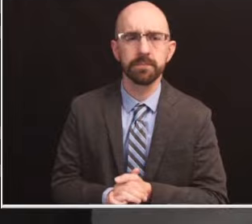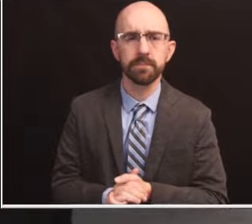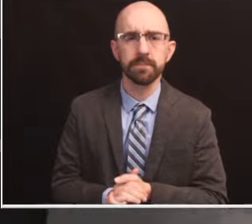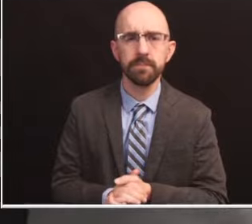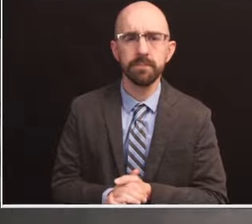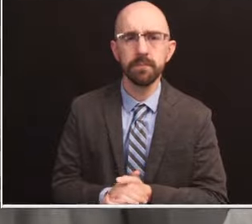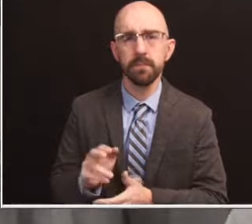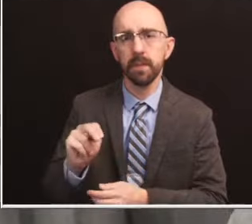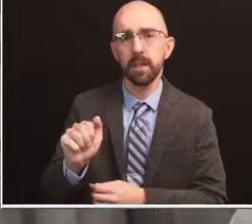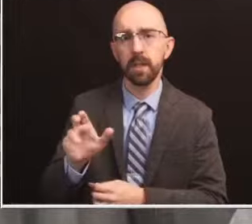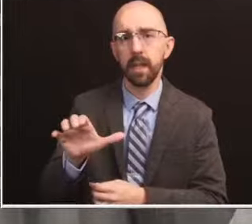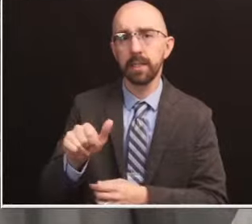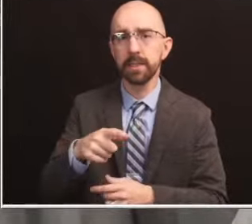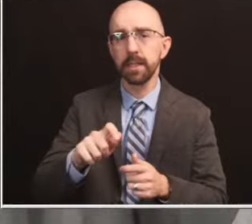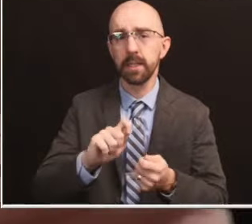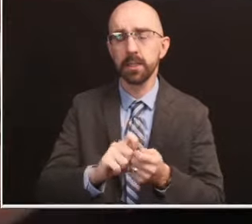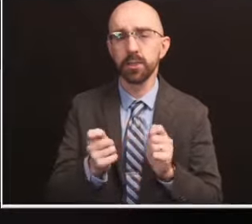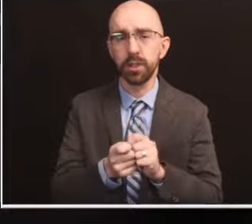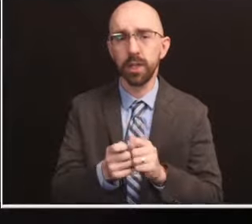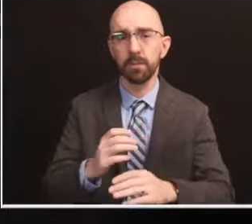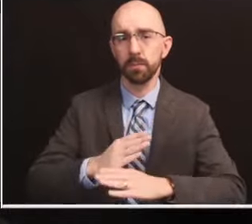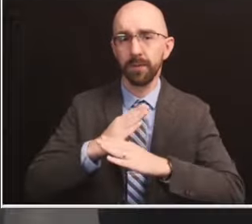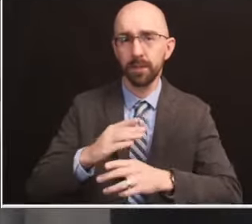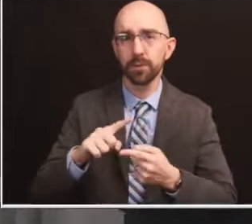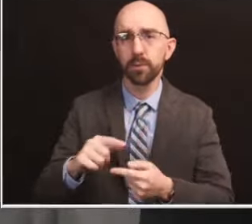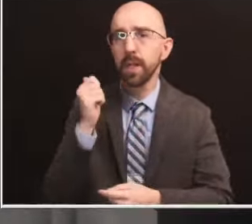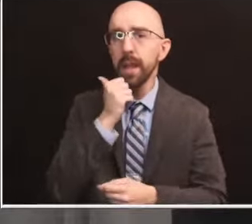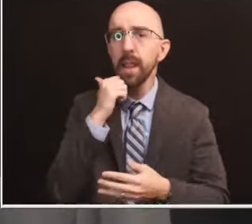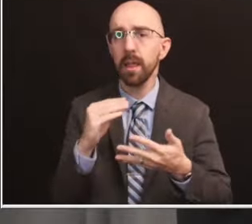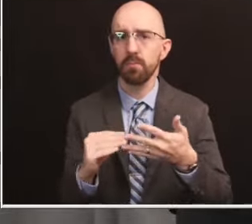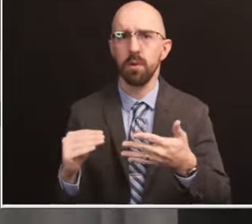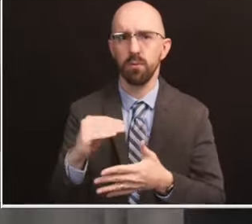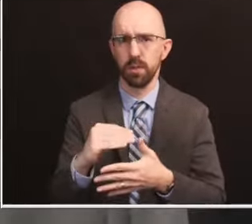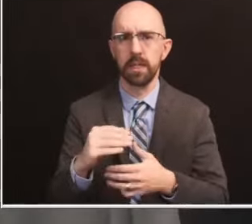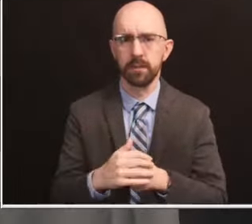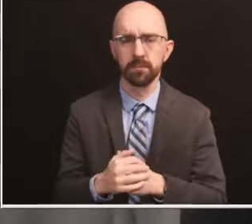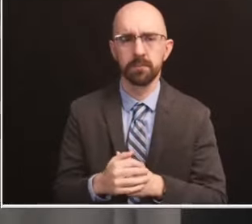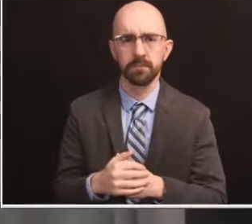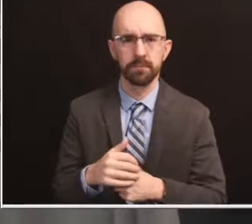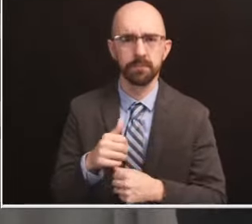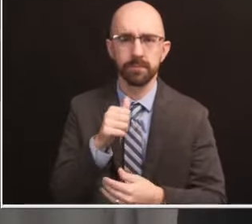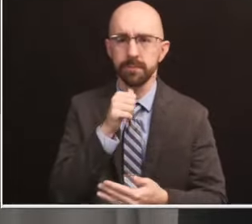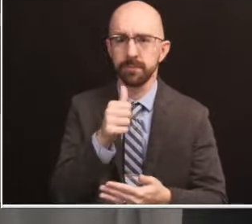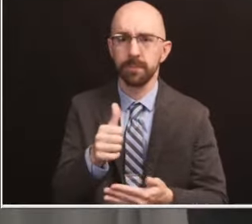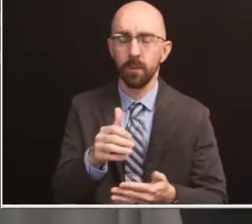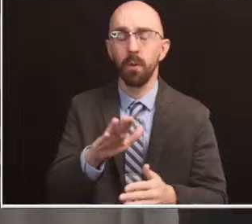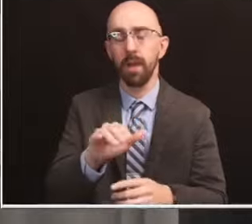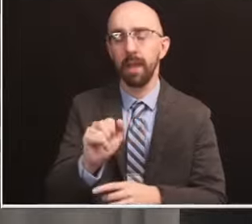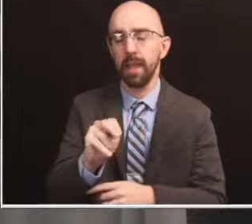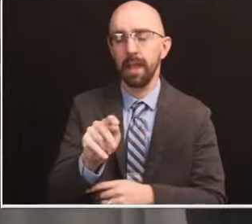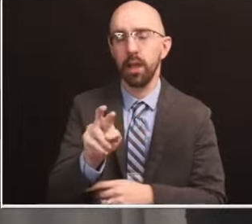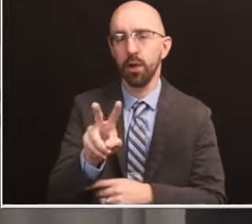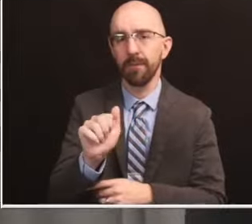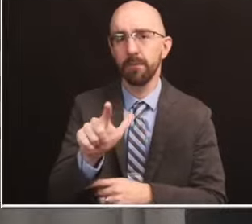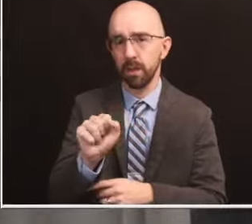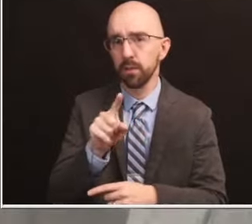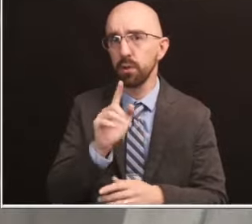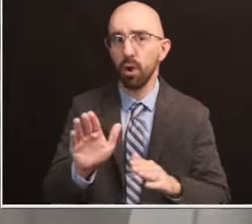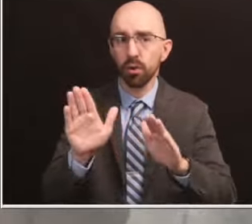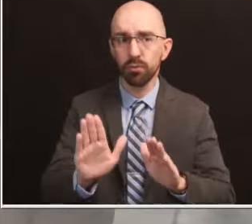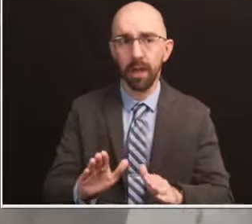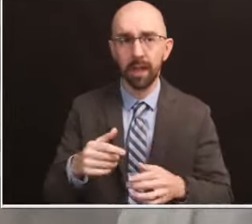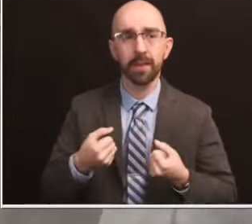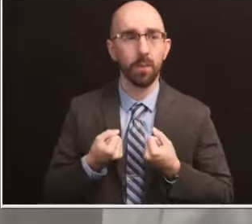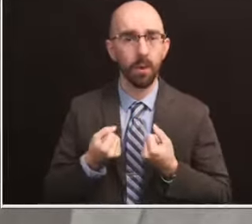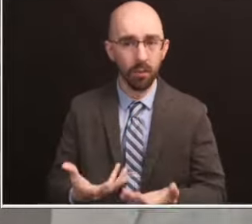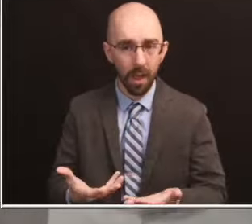Nancy has turned prevention into a daily priority. Intervals are great because they wear you out and